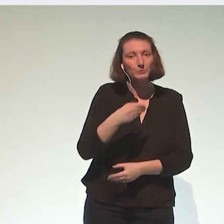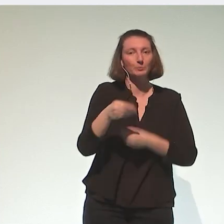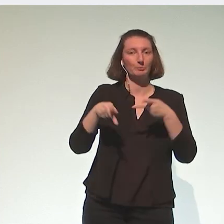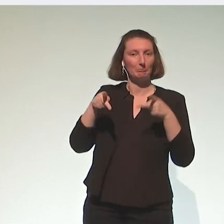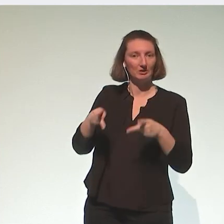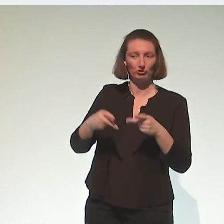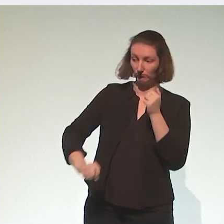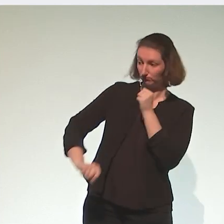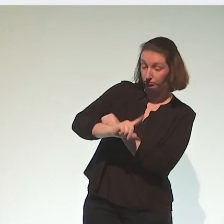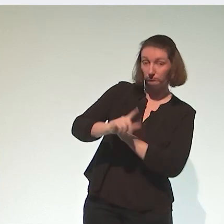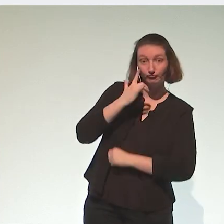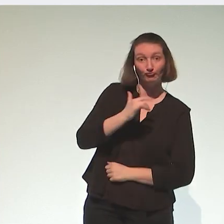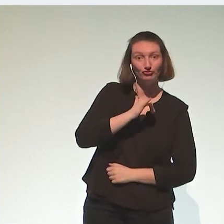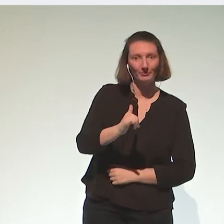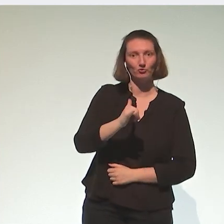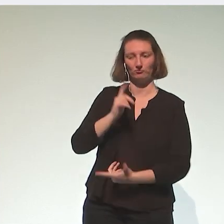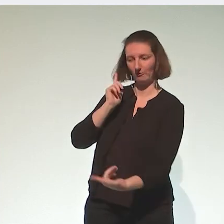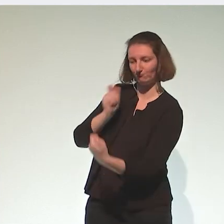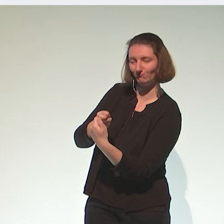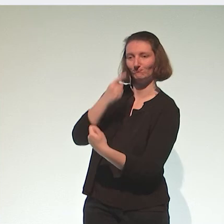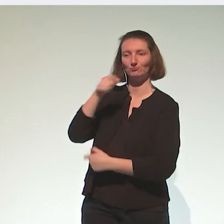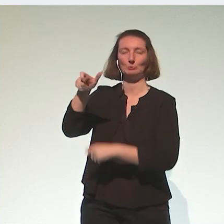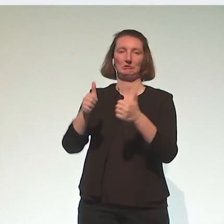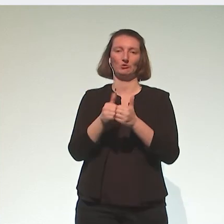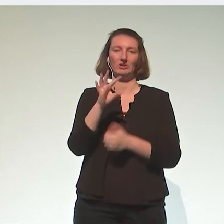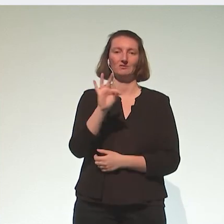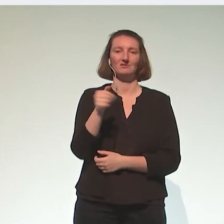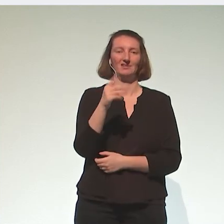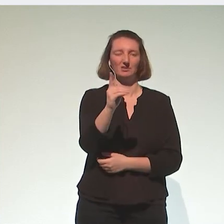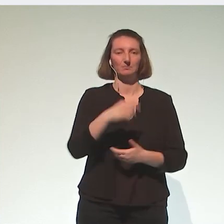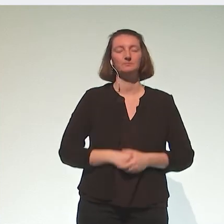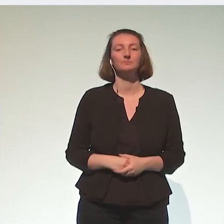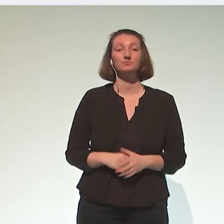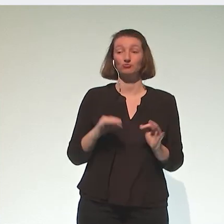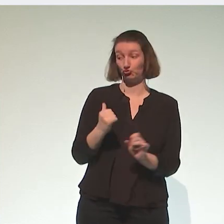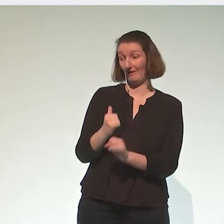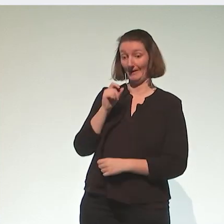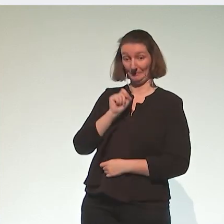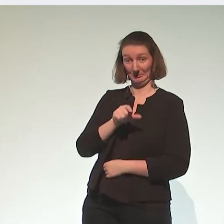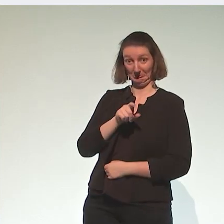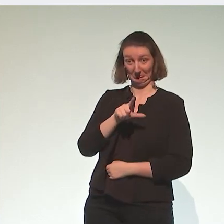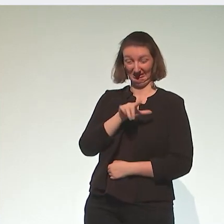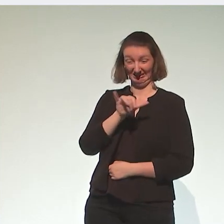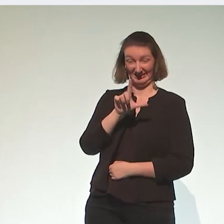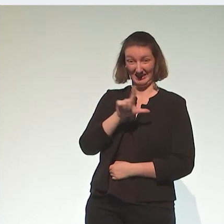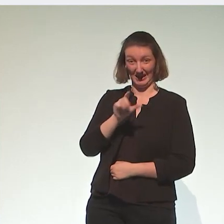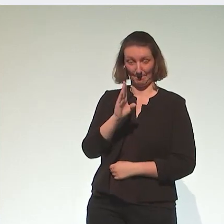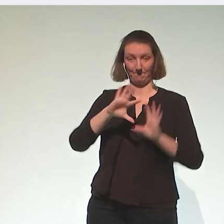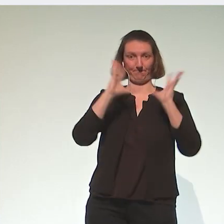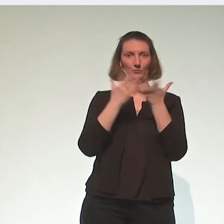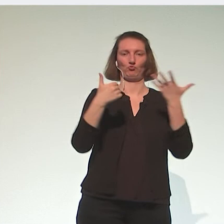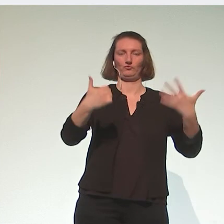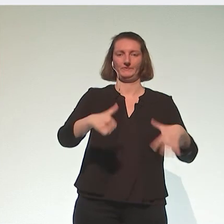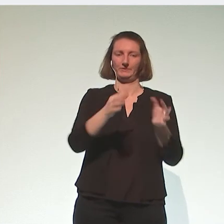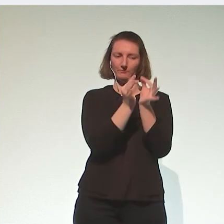that are innovative and they're used with TND sufferers. Last year, this body appraised